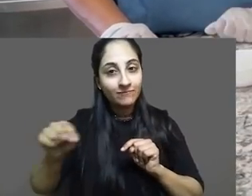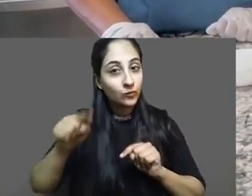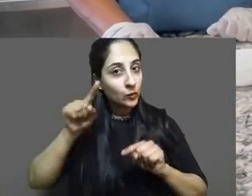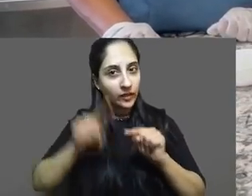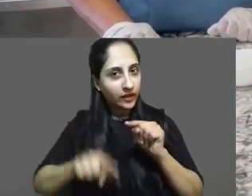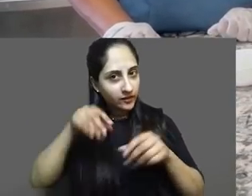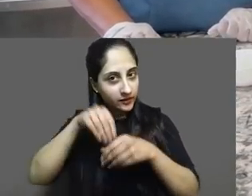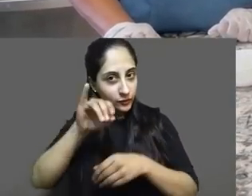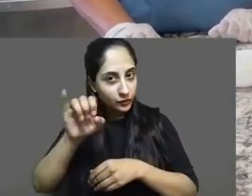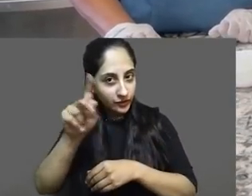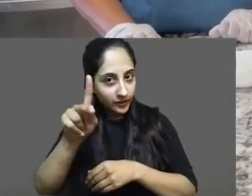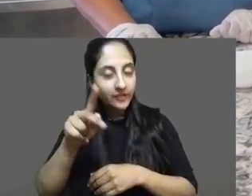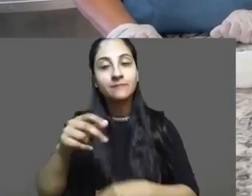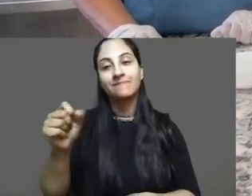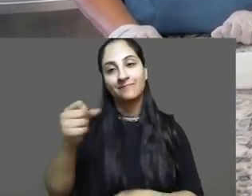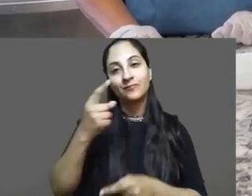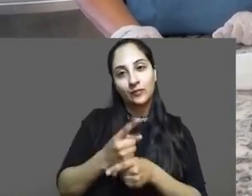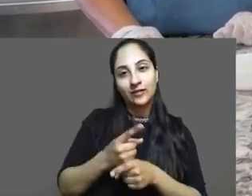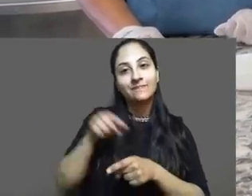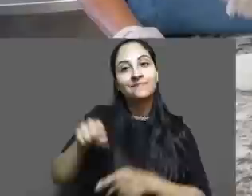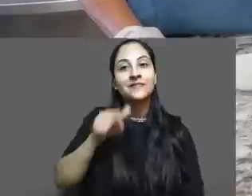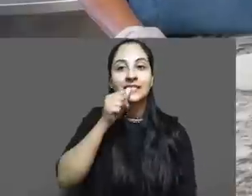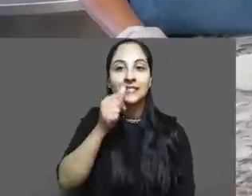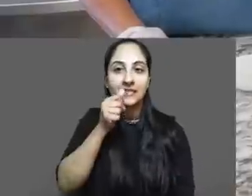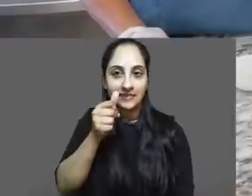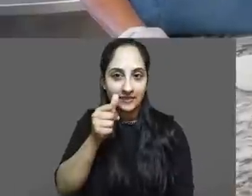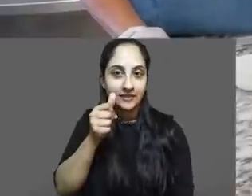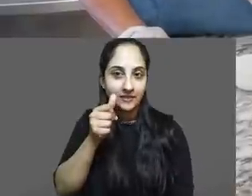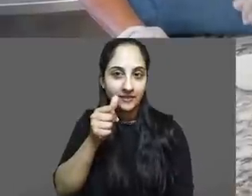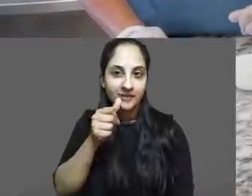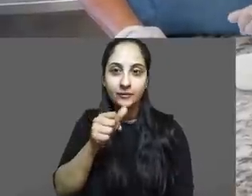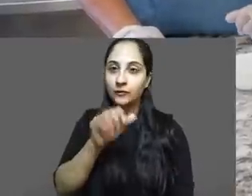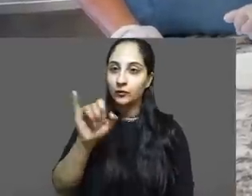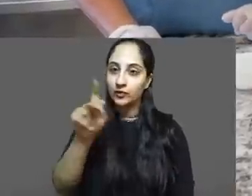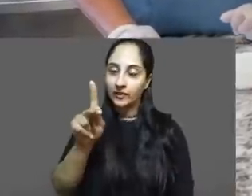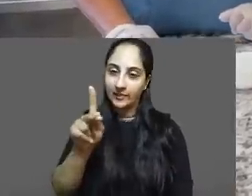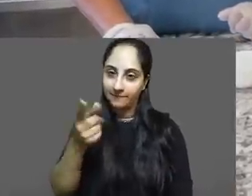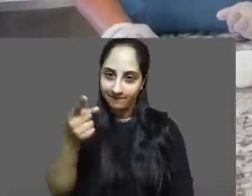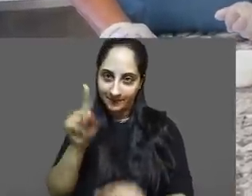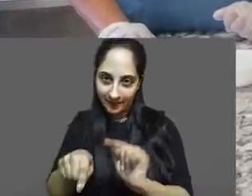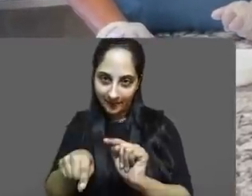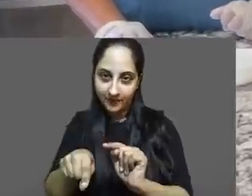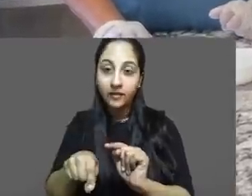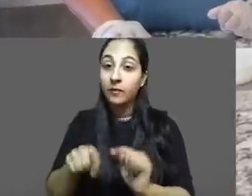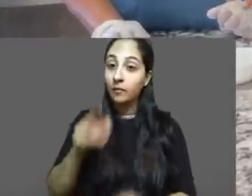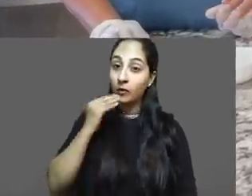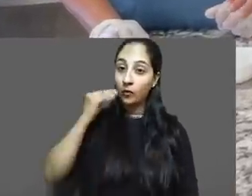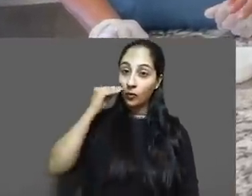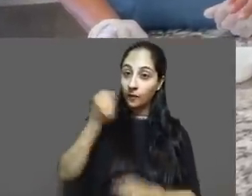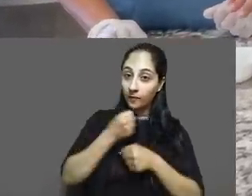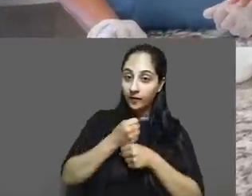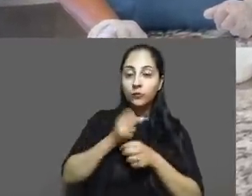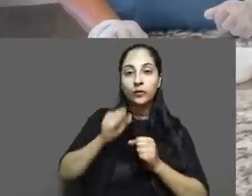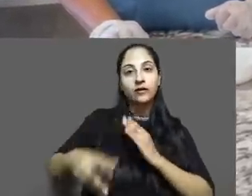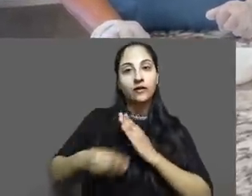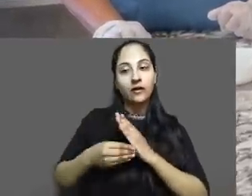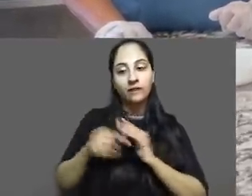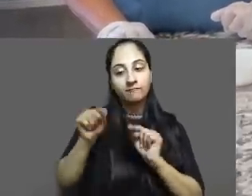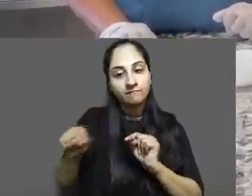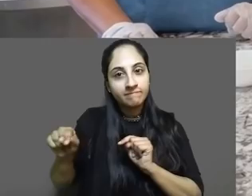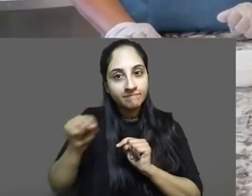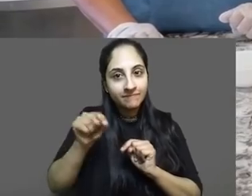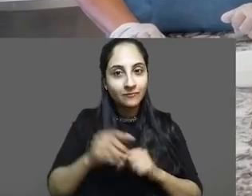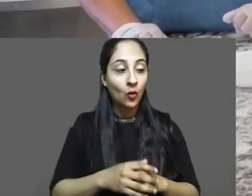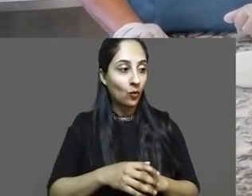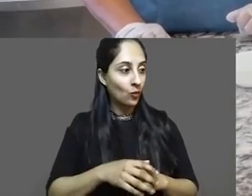we want it for taste, if you're making it for personal drinking at home, okay, then you can add on the nuts if you want. So this is the stuff I like from back home. They